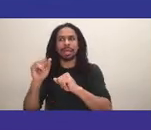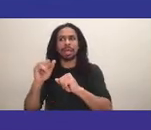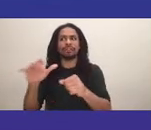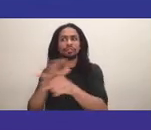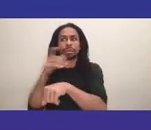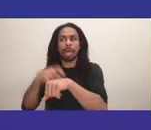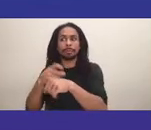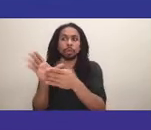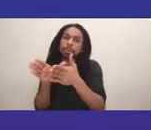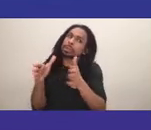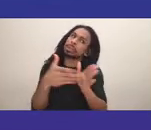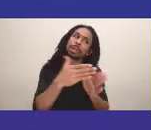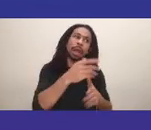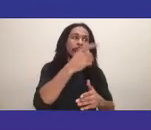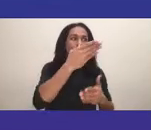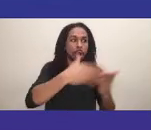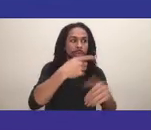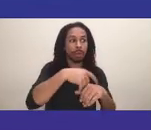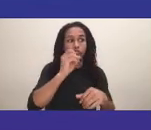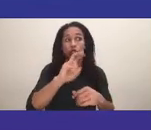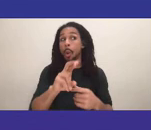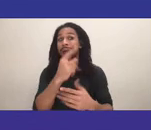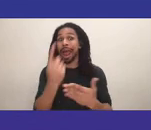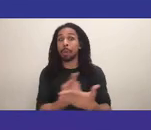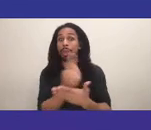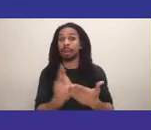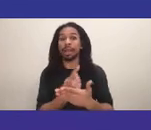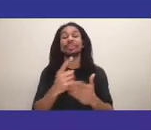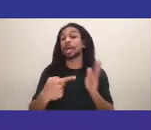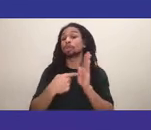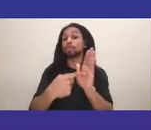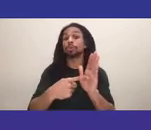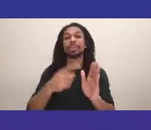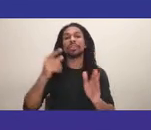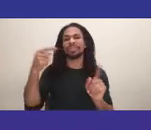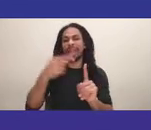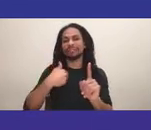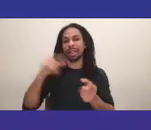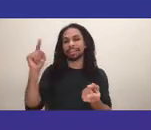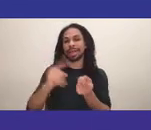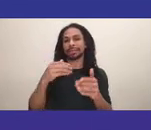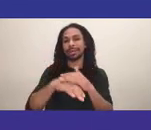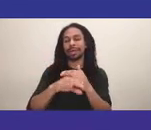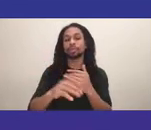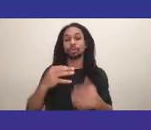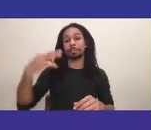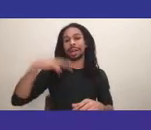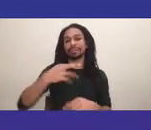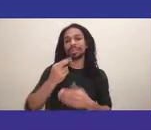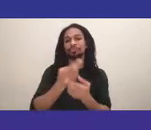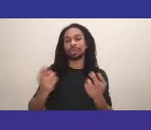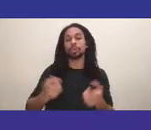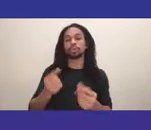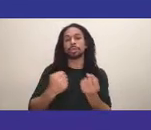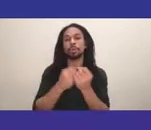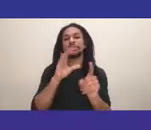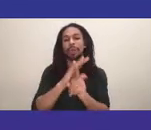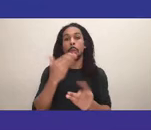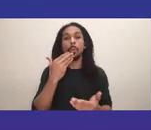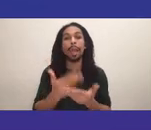mostly hourly positions, then that reveals to us that they have less access to benefits and resources to support their